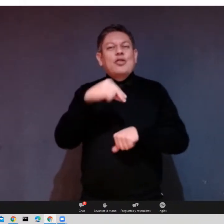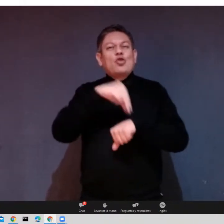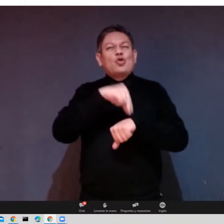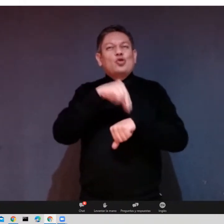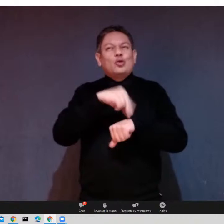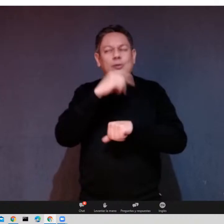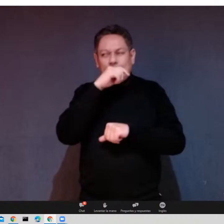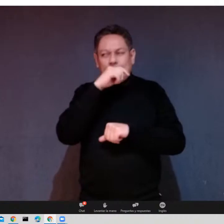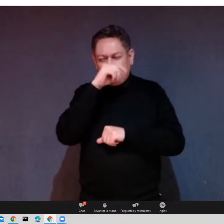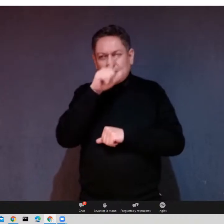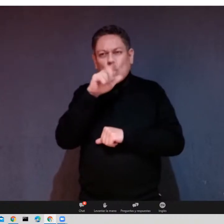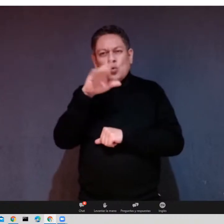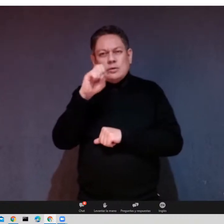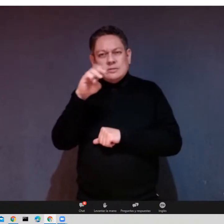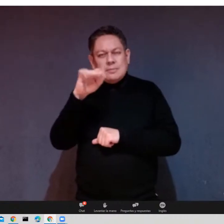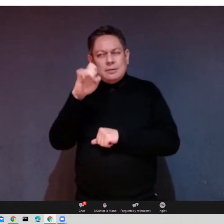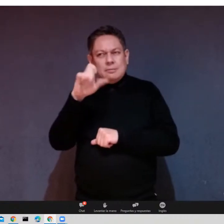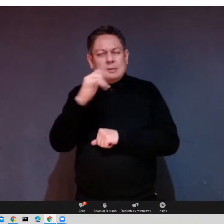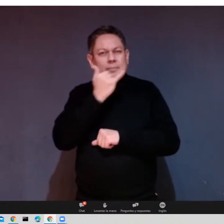the floor to.